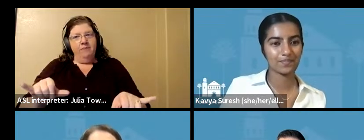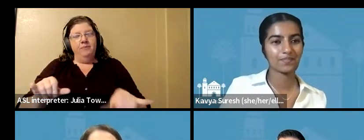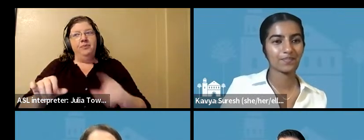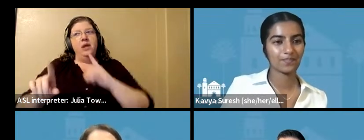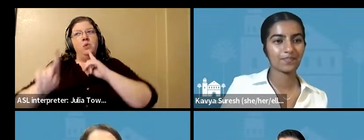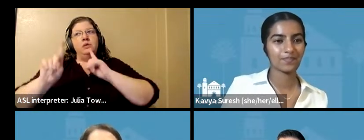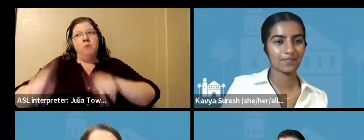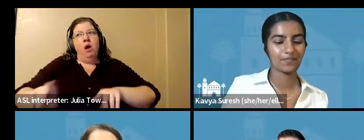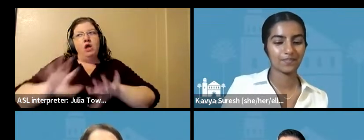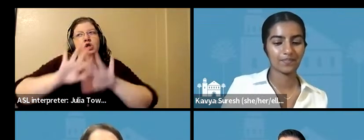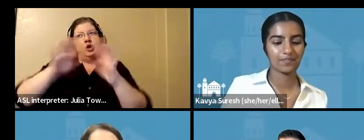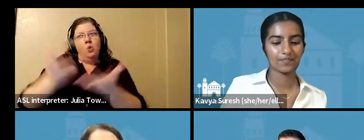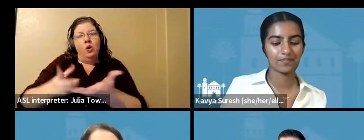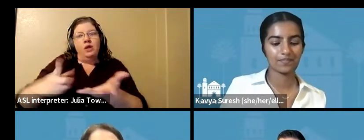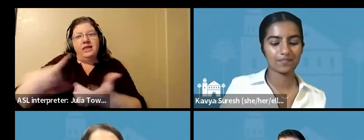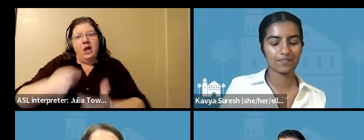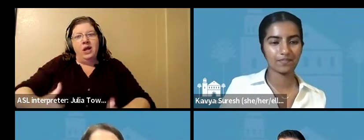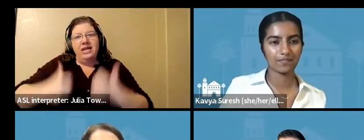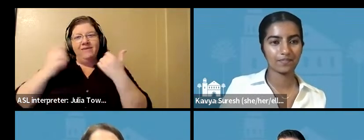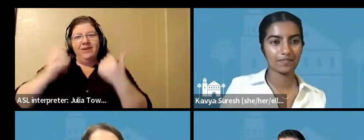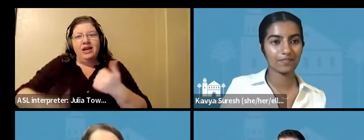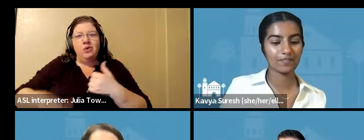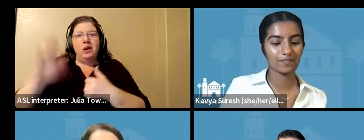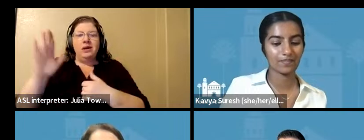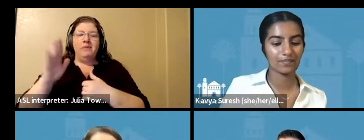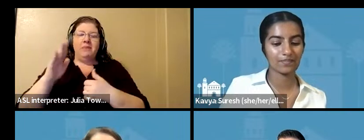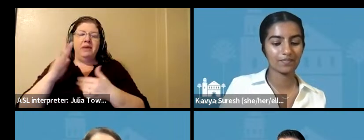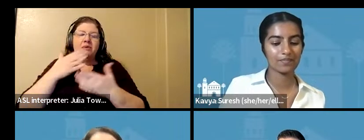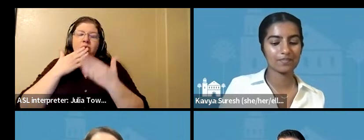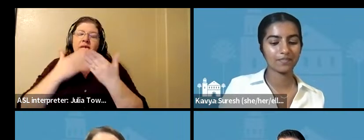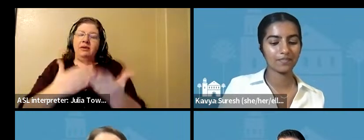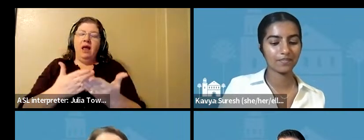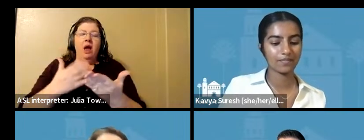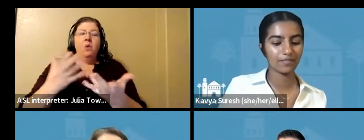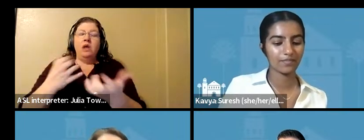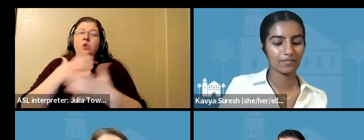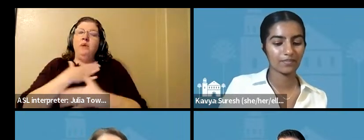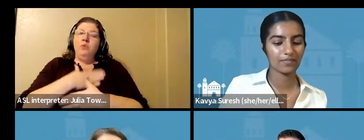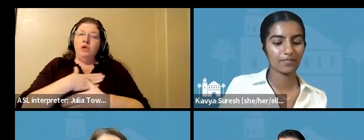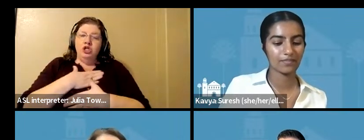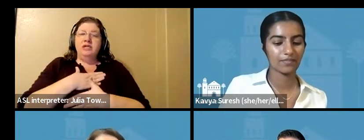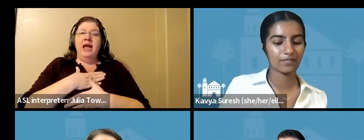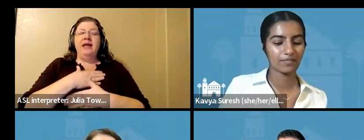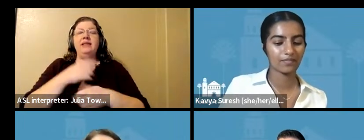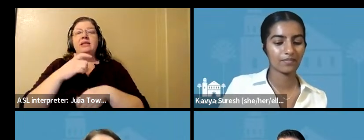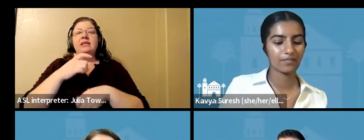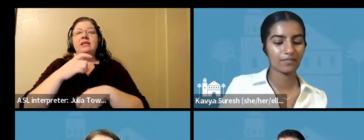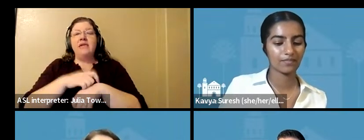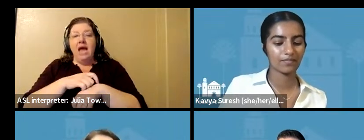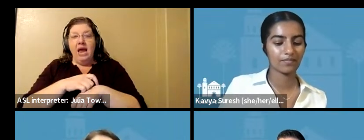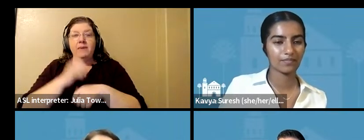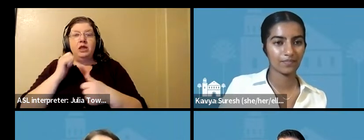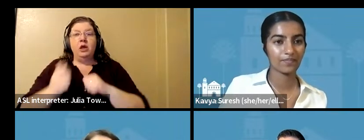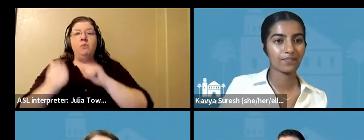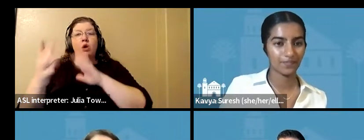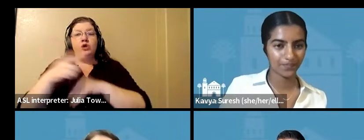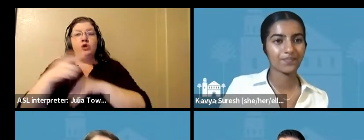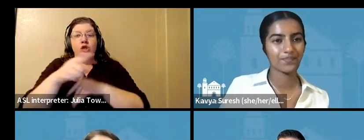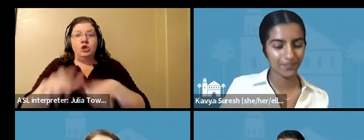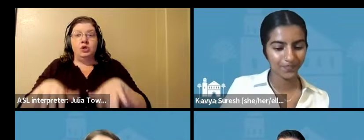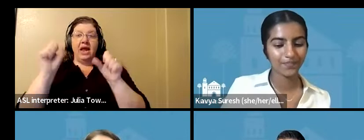in, what they're growing up in, and how do we do that? So I just wanted to appreciate just the time and the approach that you're taking to this task.